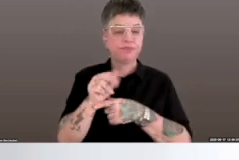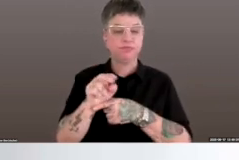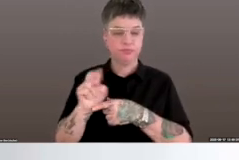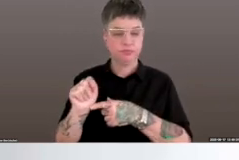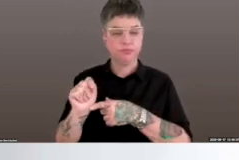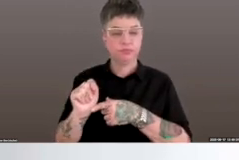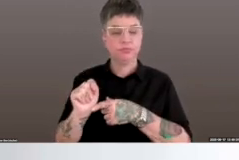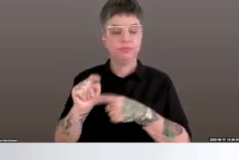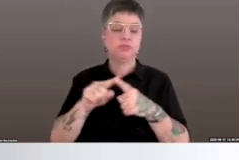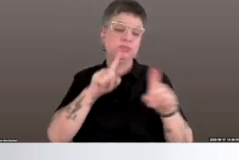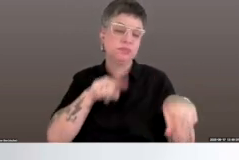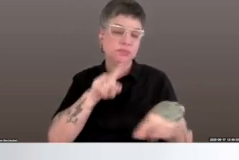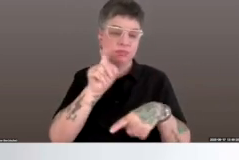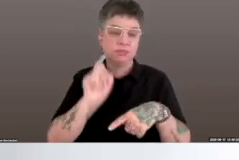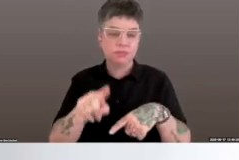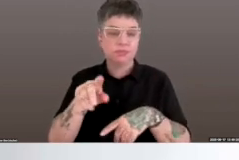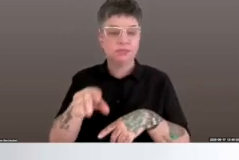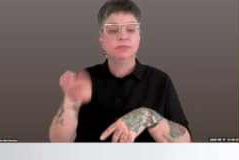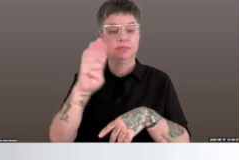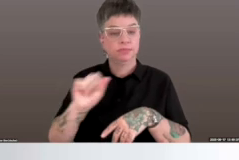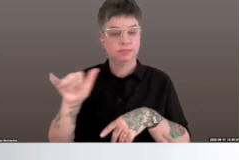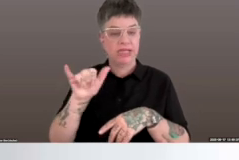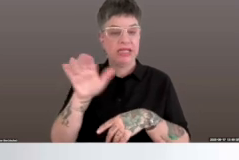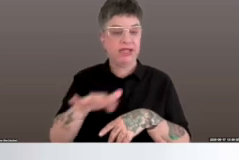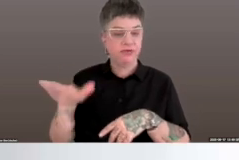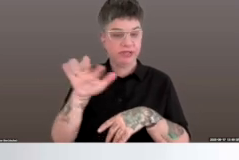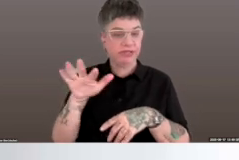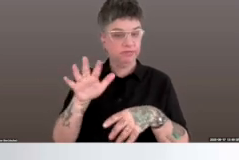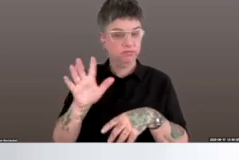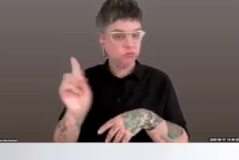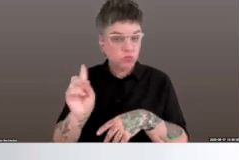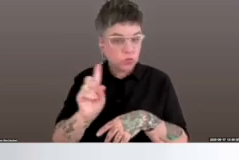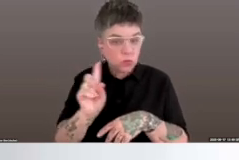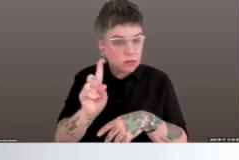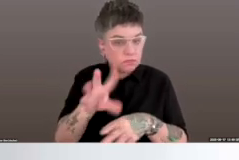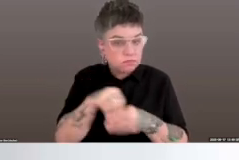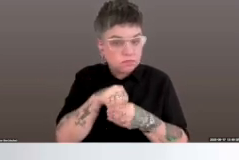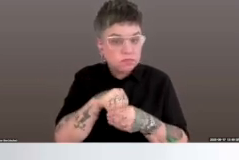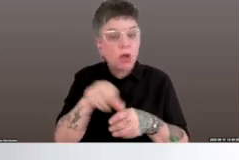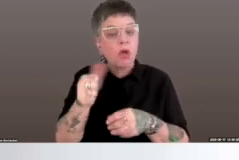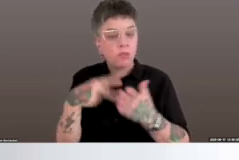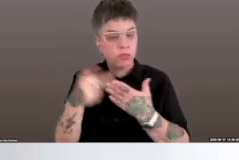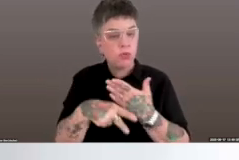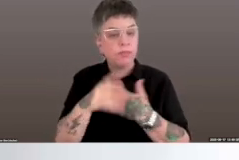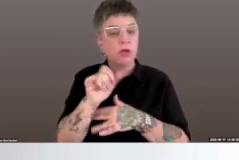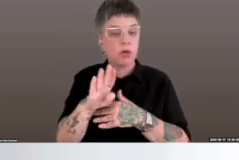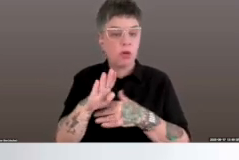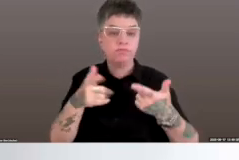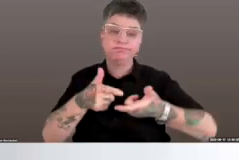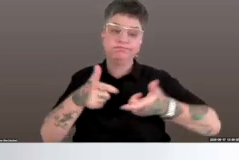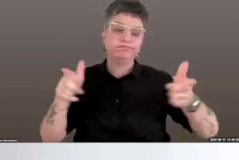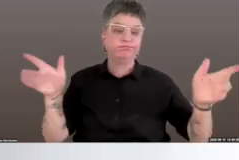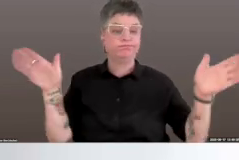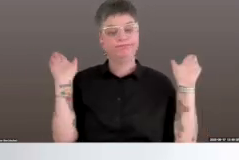your question about where does the Bay Area fit in, as we've discussed, there are other programs within CARB's larger incentive portfolio. So